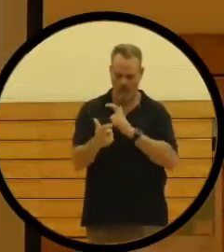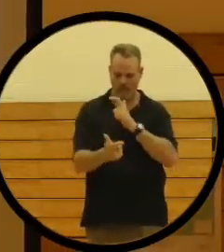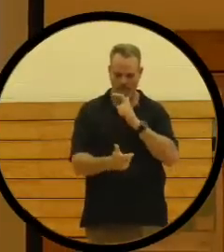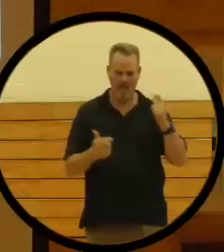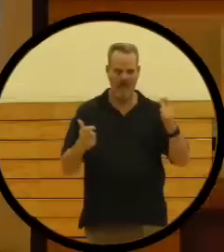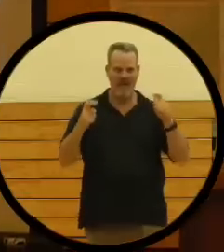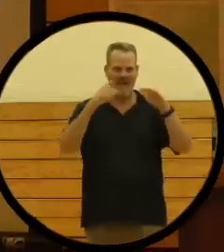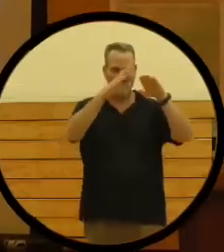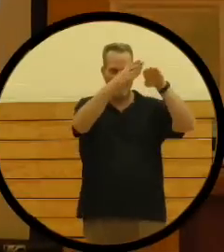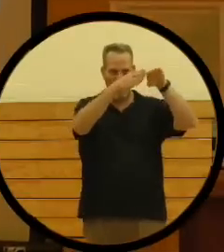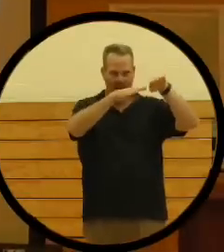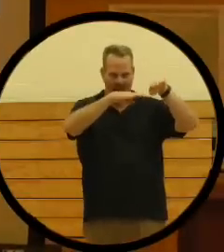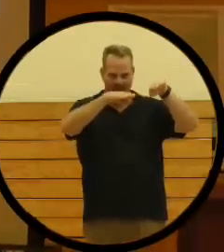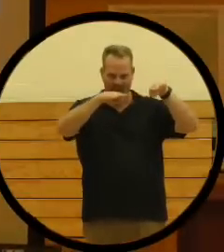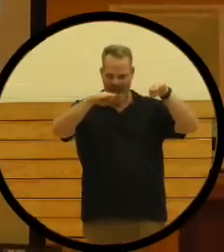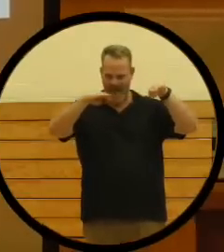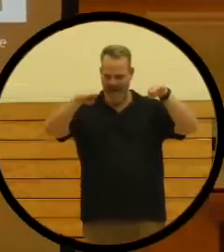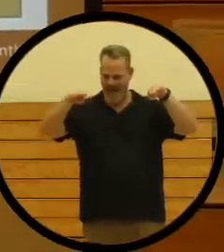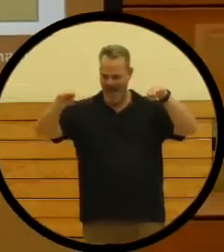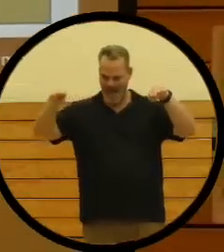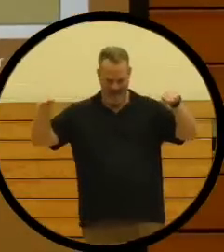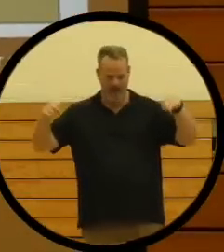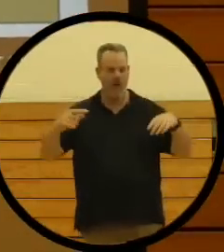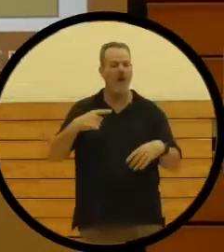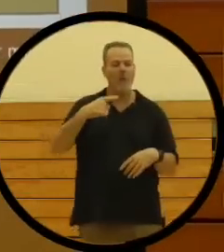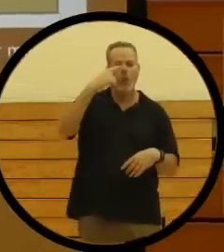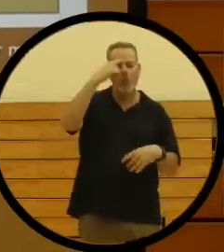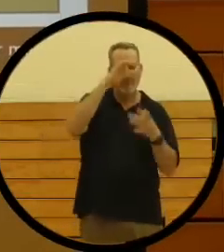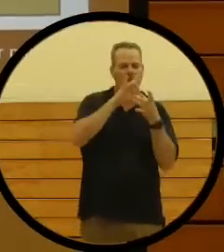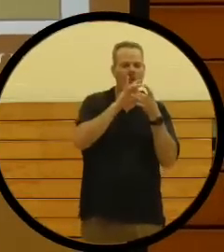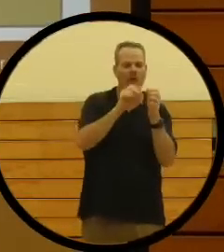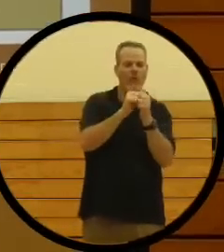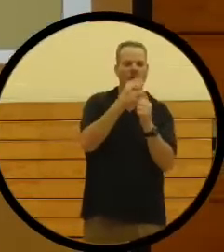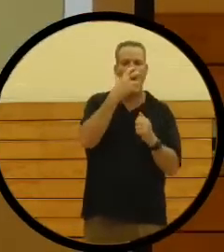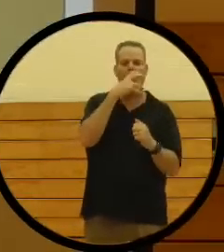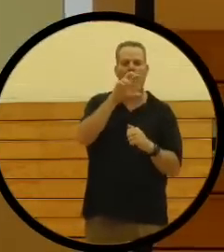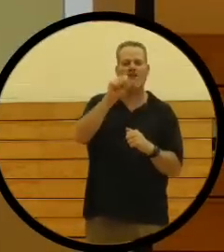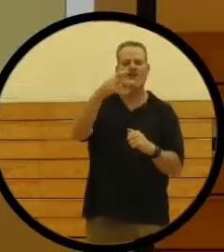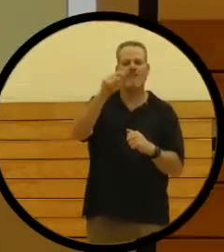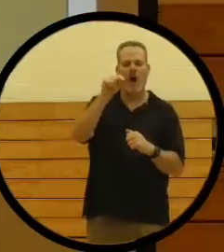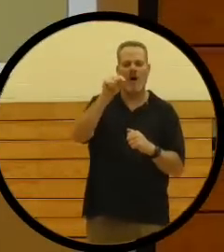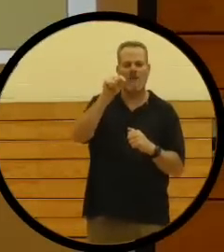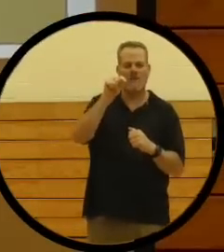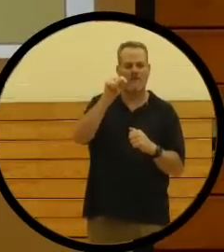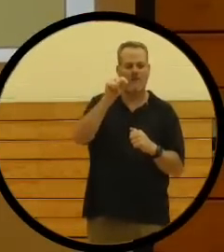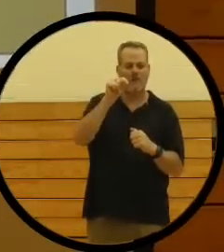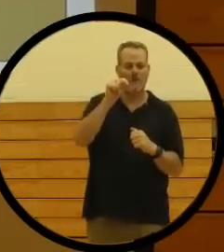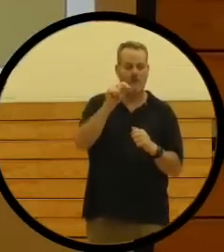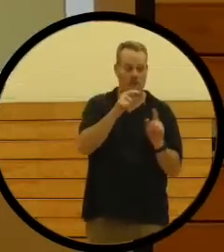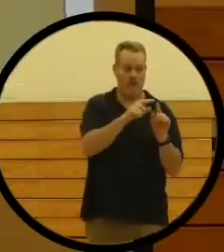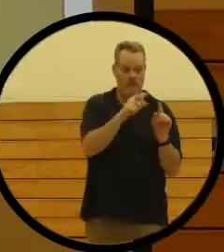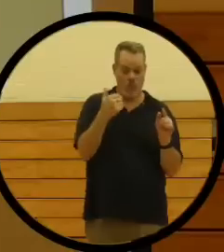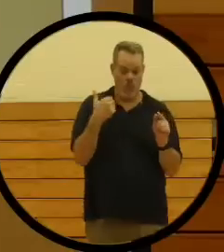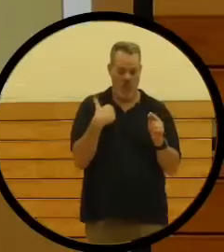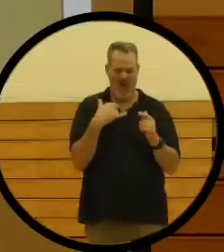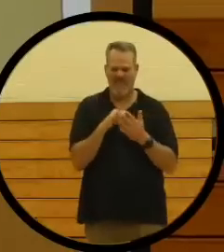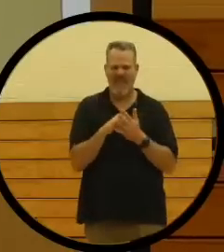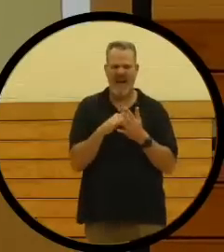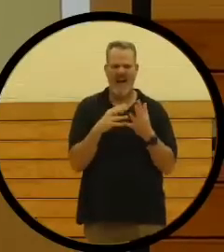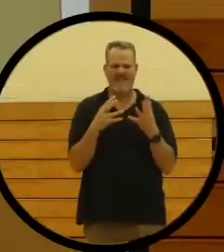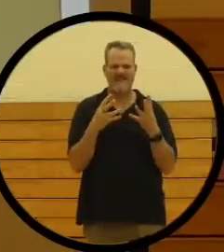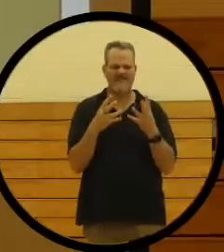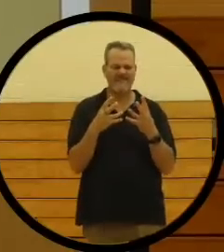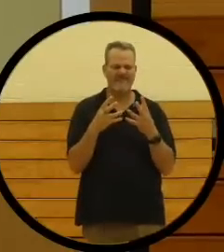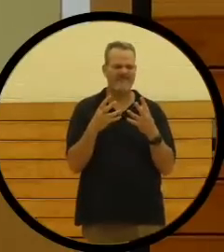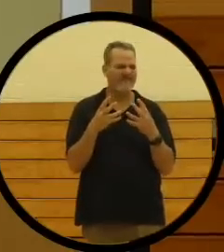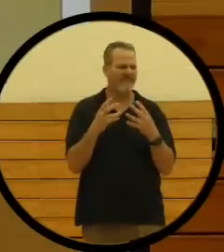flat zone. And we think they're related somehow to the hot spot, and where you have kind of the gooey, kind of